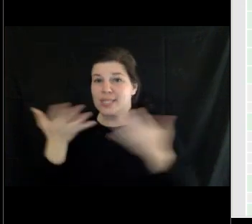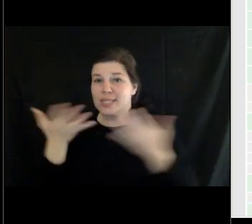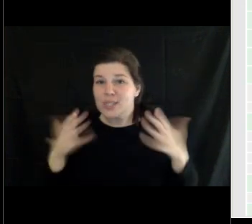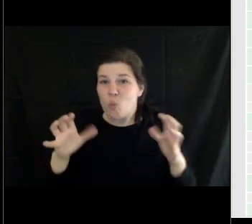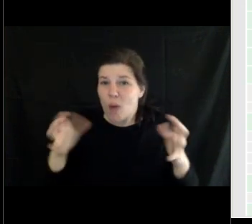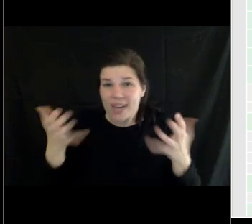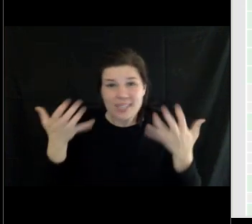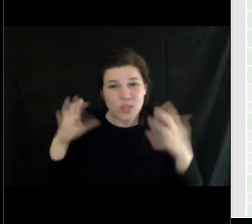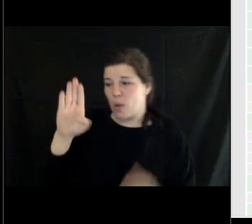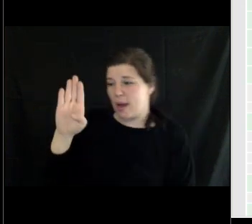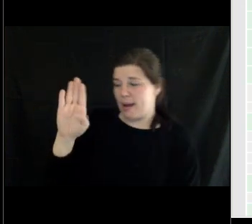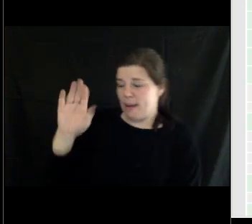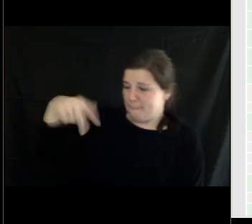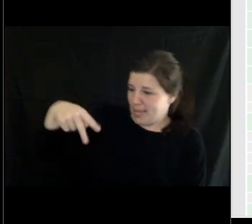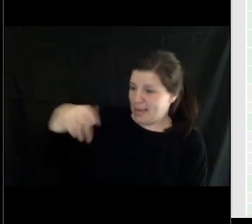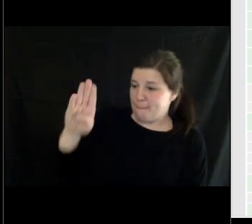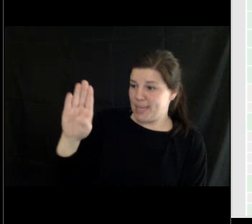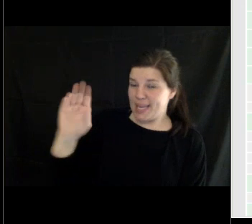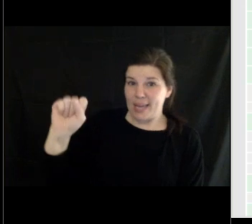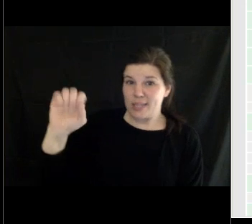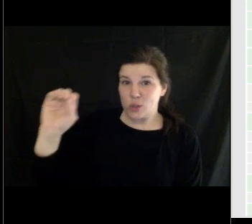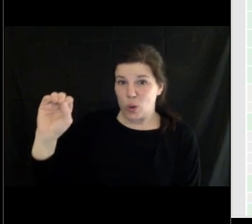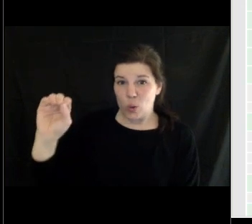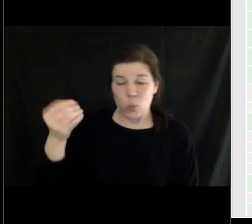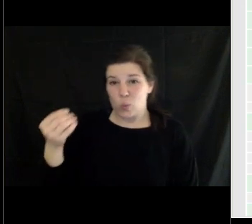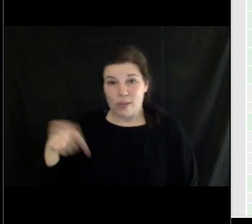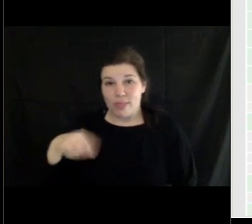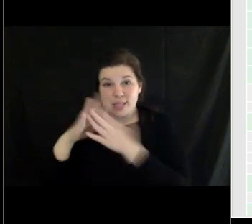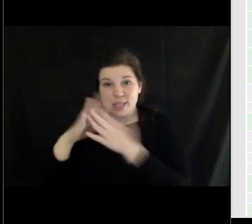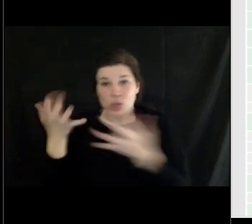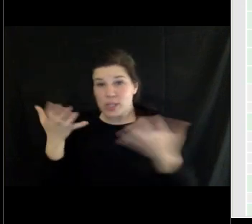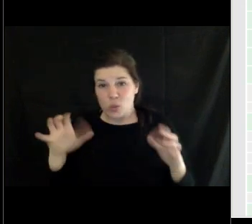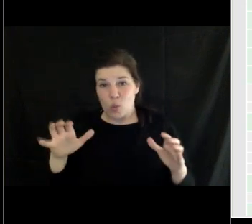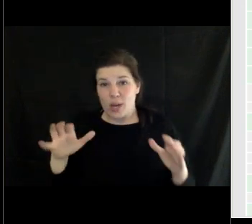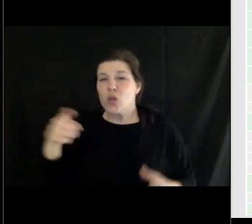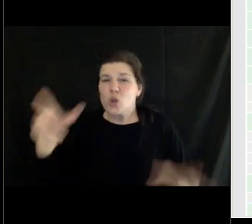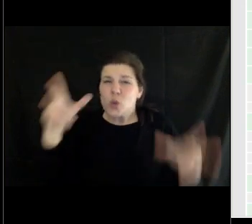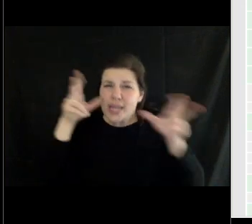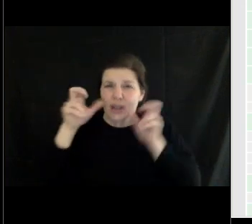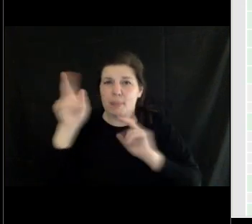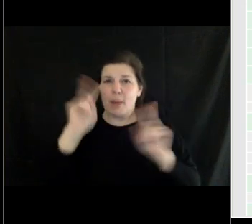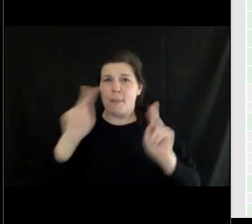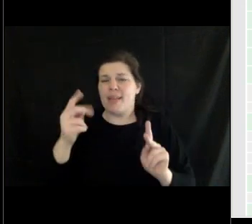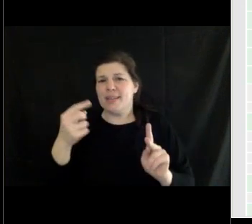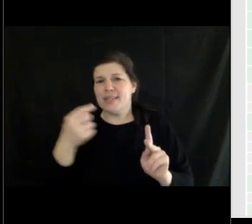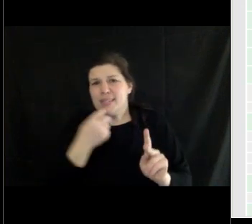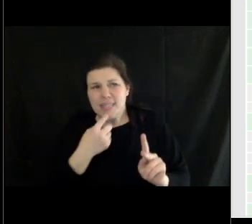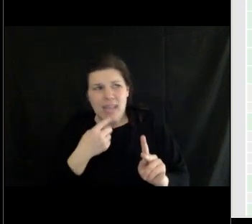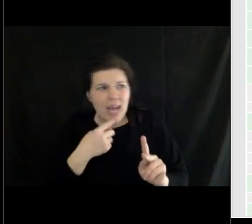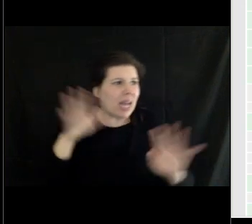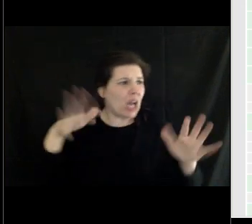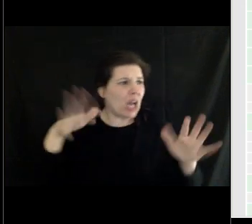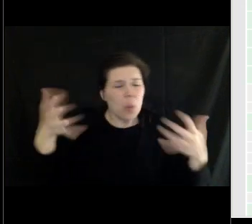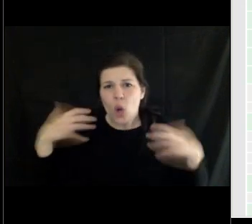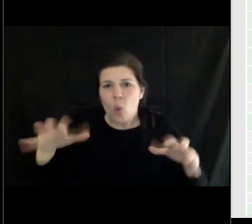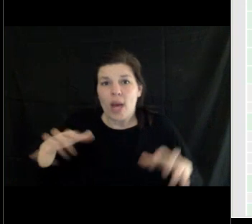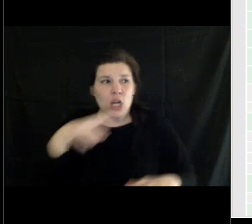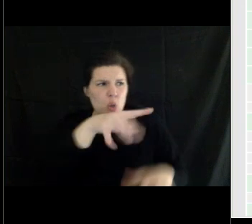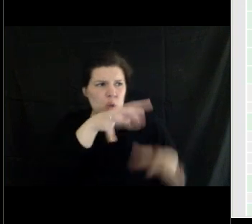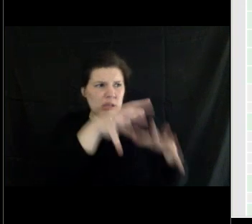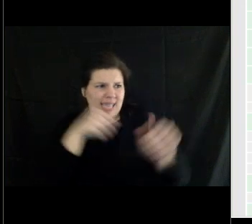here. You hear the cries. So while you're scrambling, taking money and bargains, don't forget the